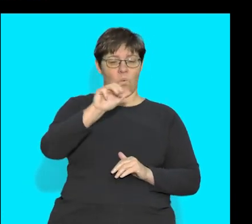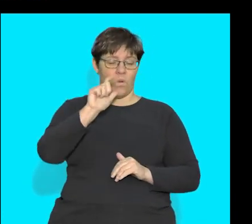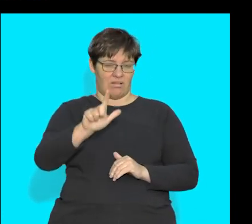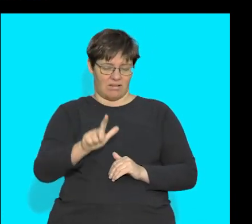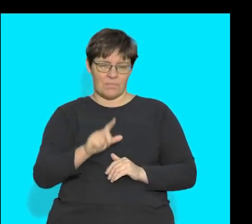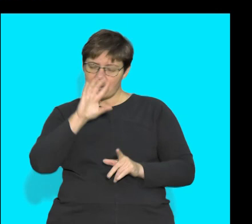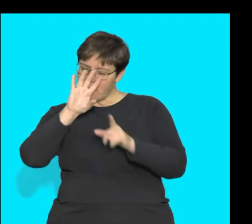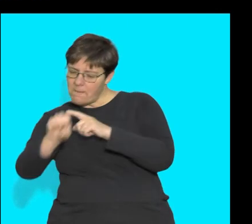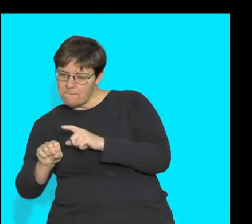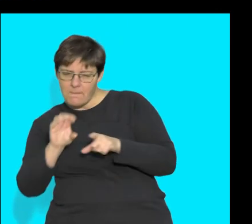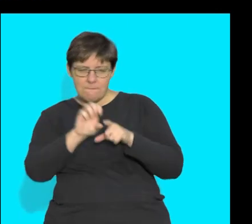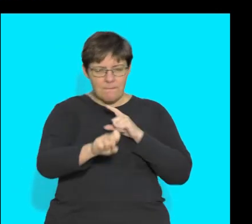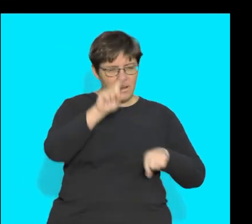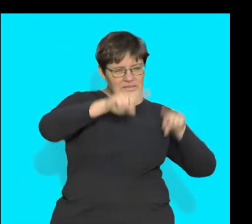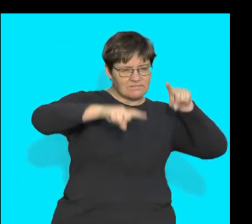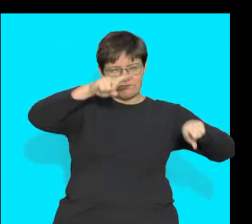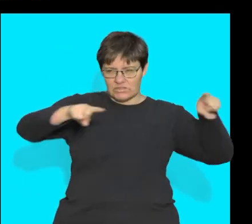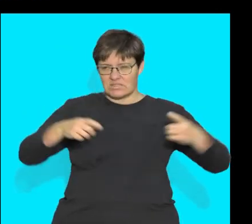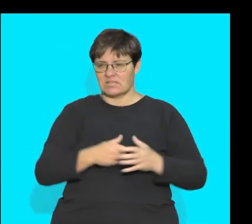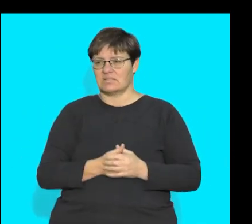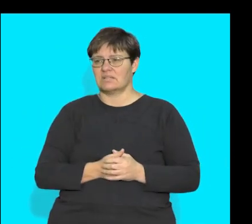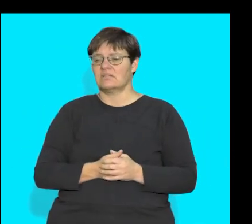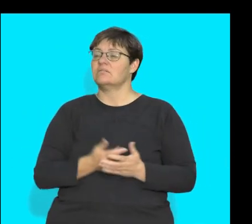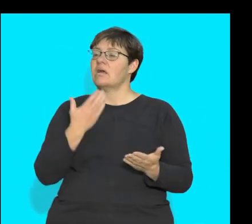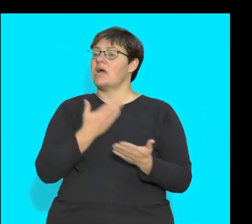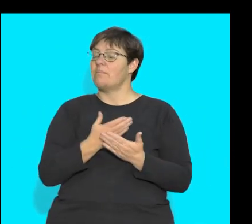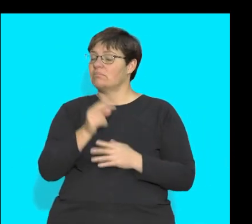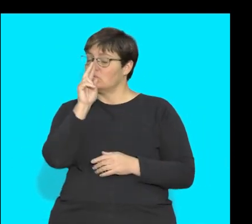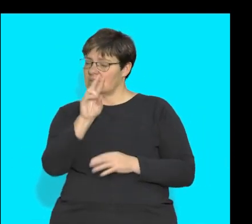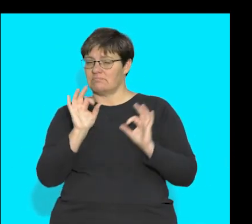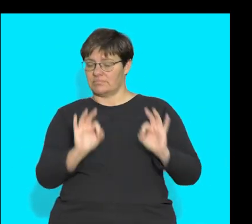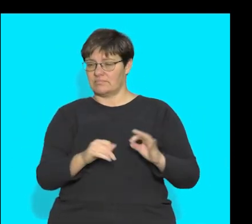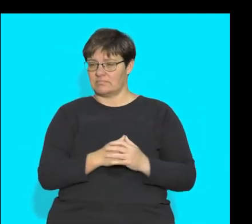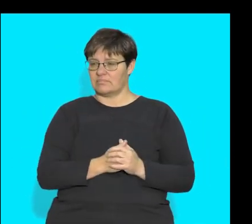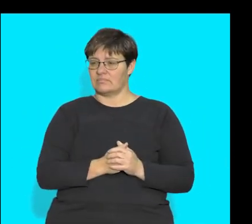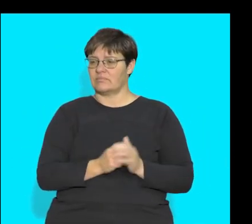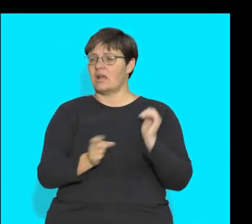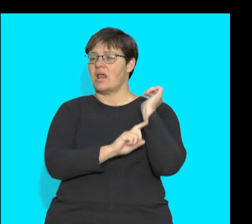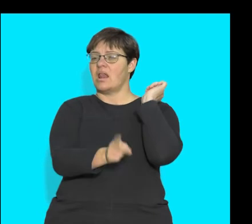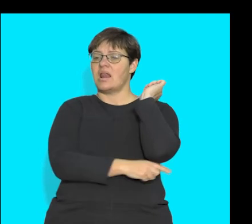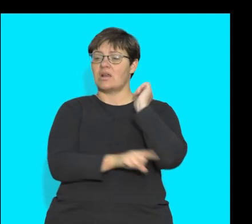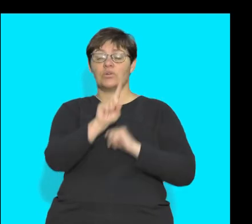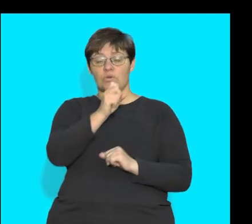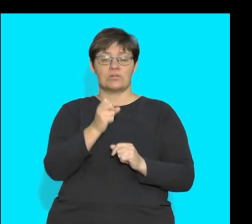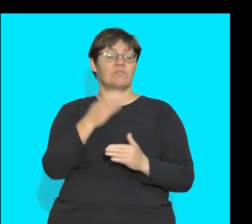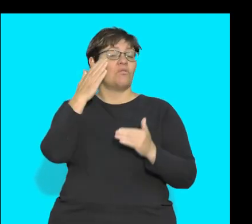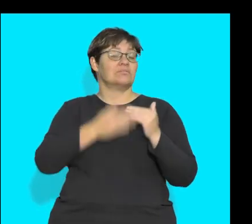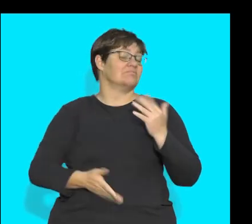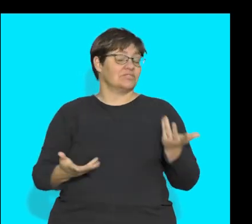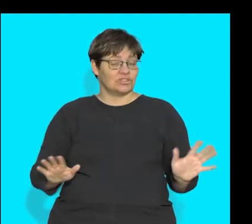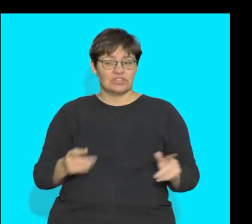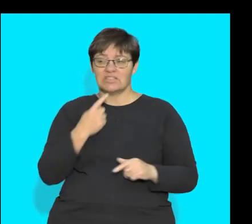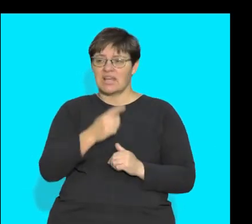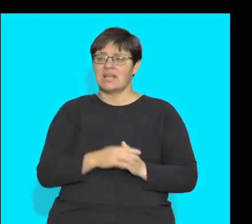to recognize all the different organelles, be able to see them. Now the last question before we run out